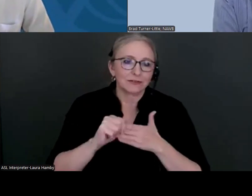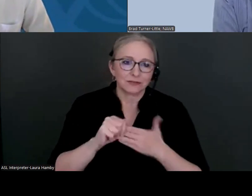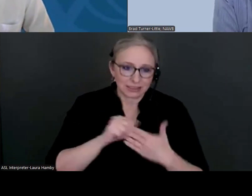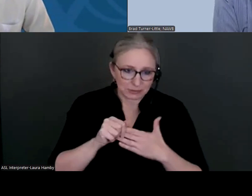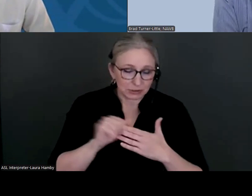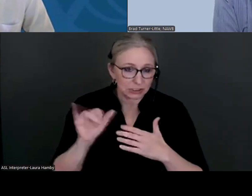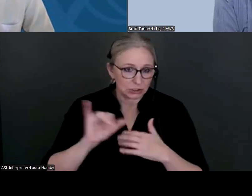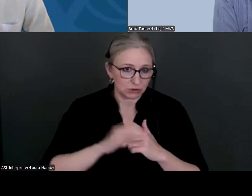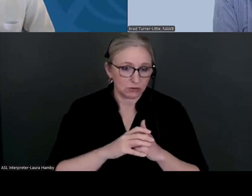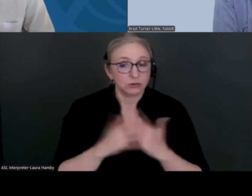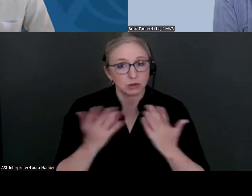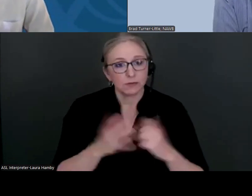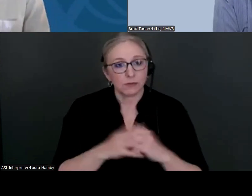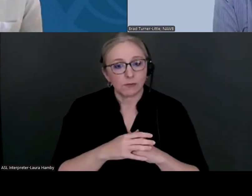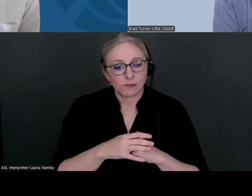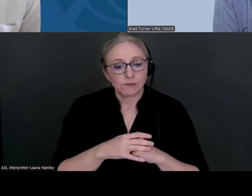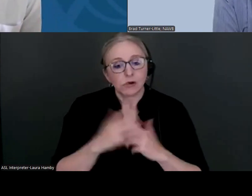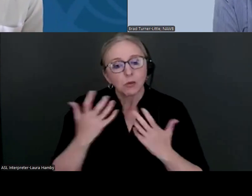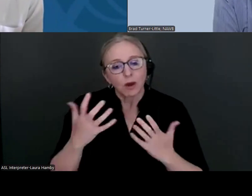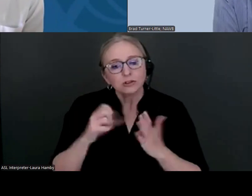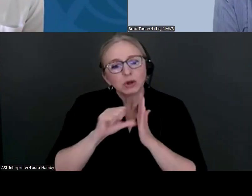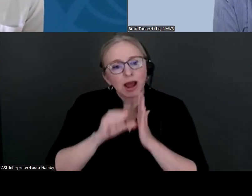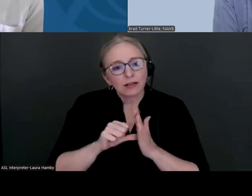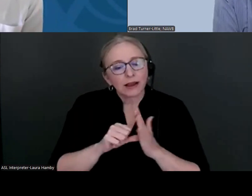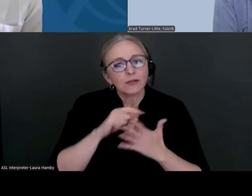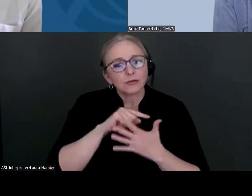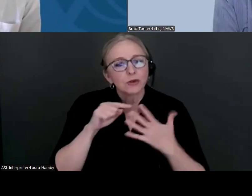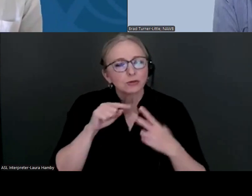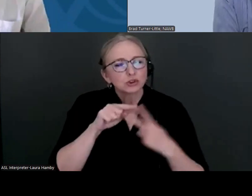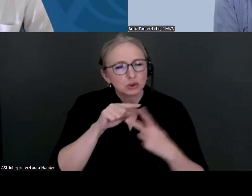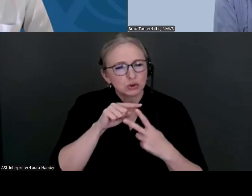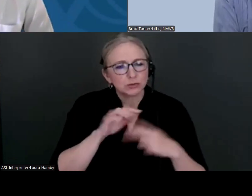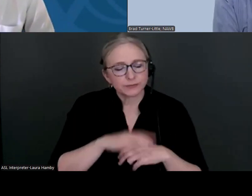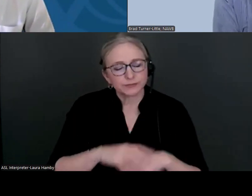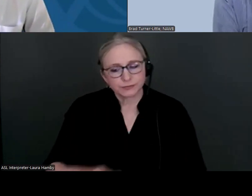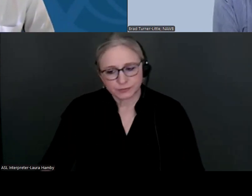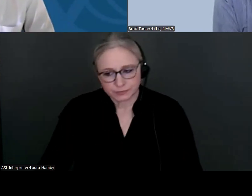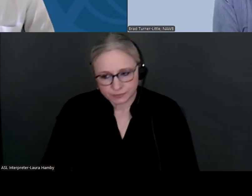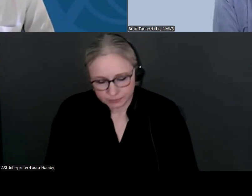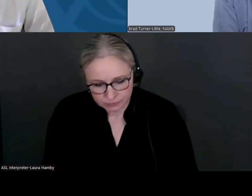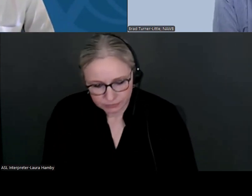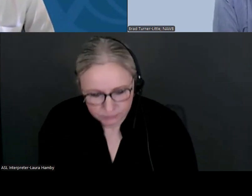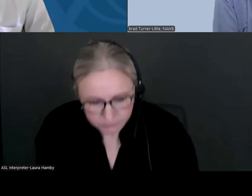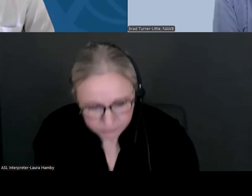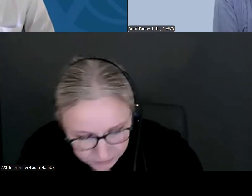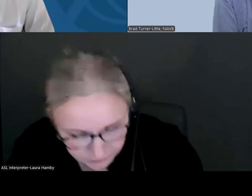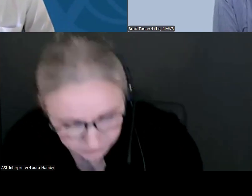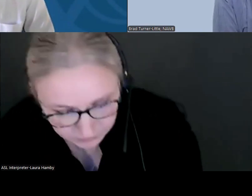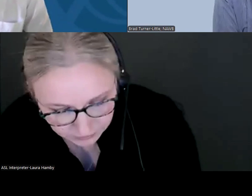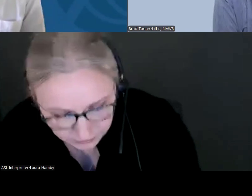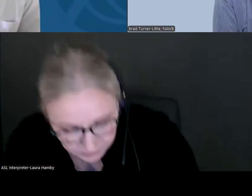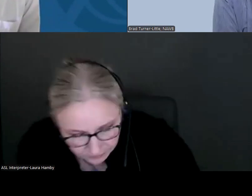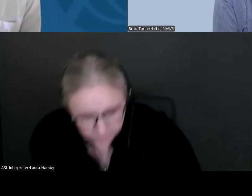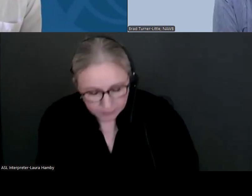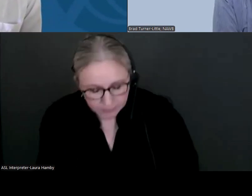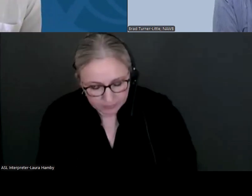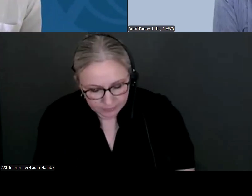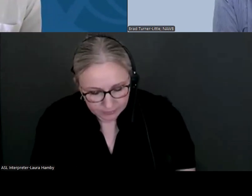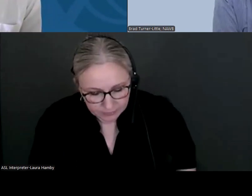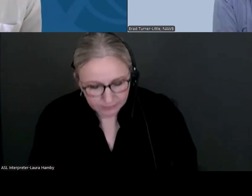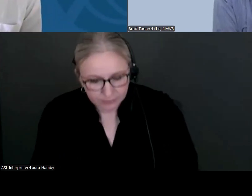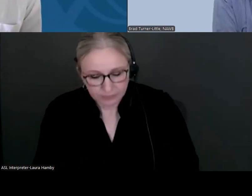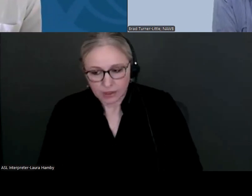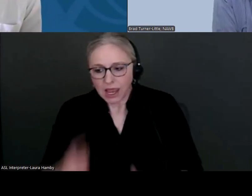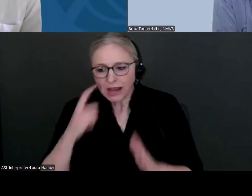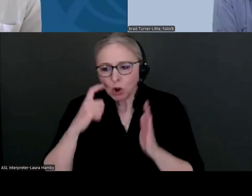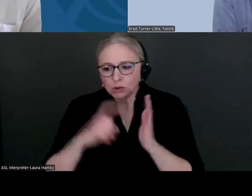well. So just wanted to highlight those two items. Really helpful. Thanks, everyone. So I'm noticing that